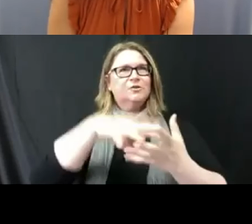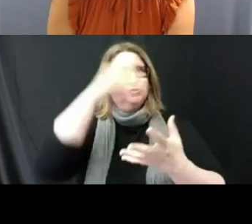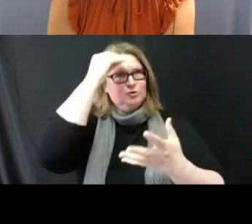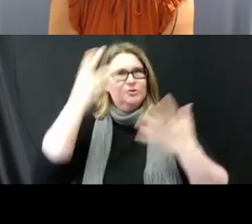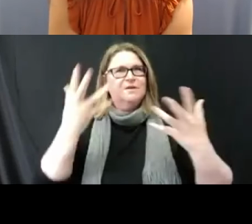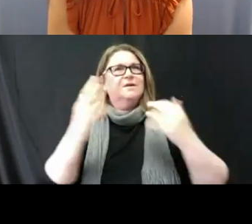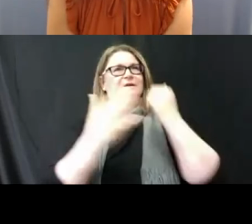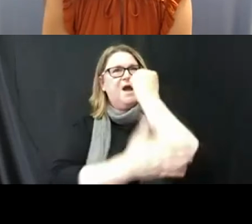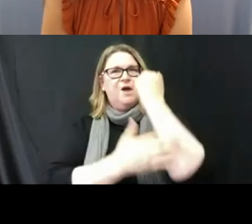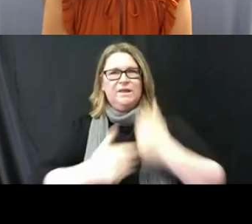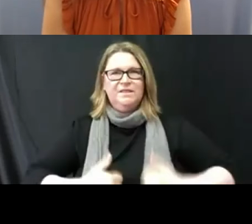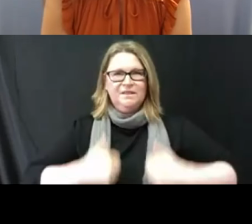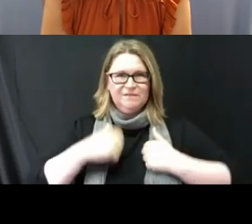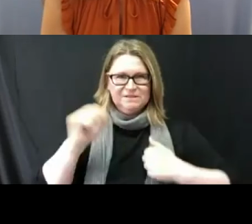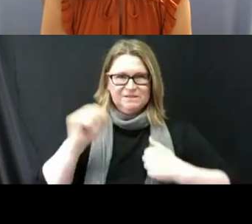And